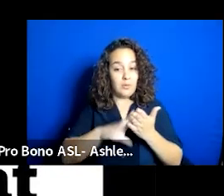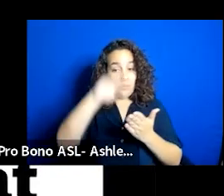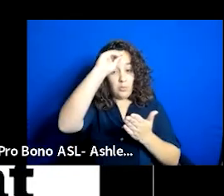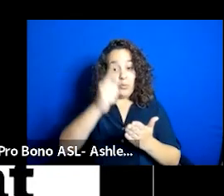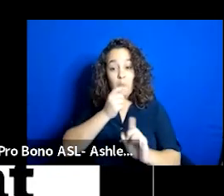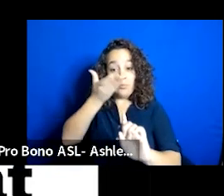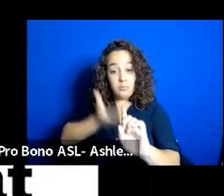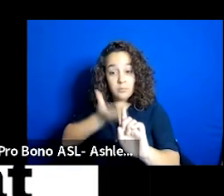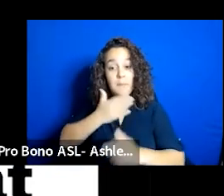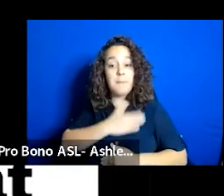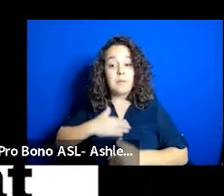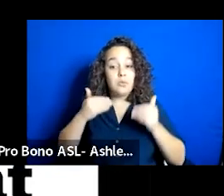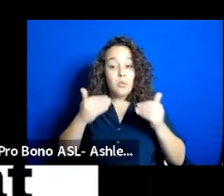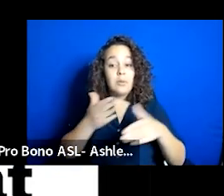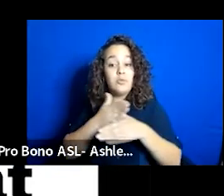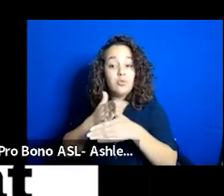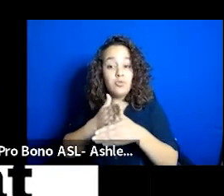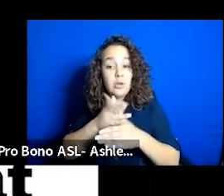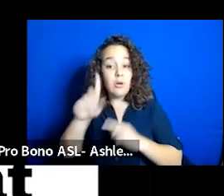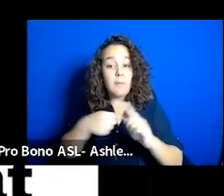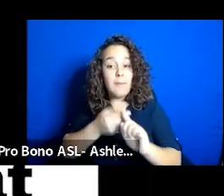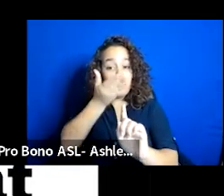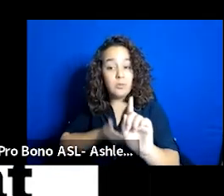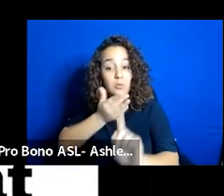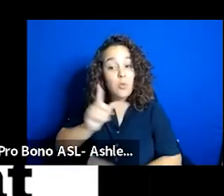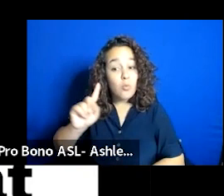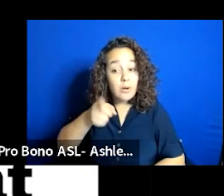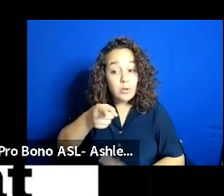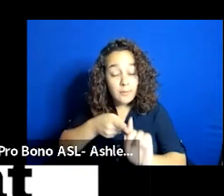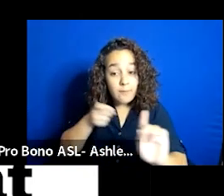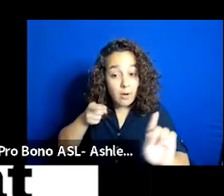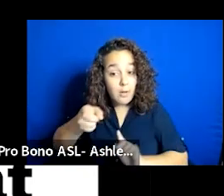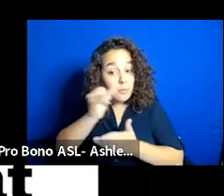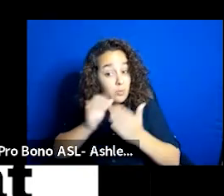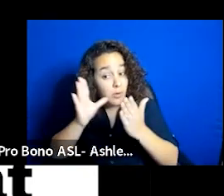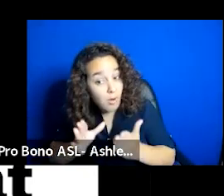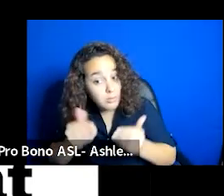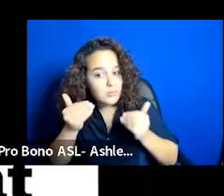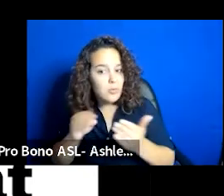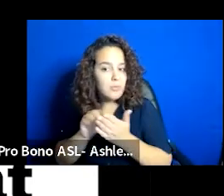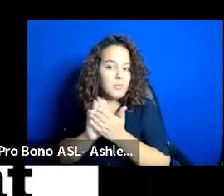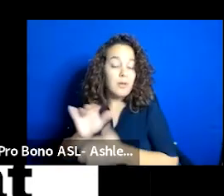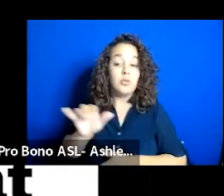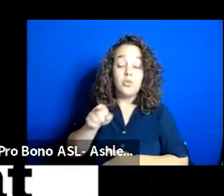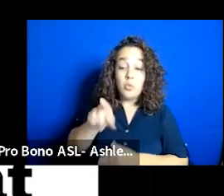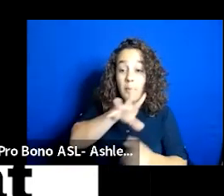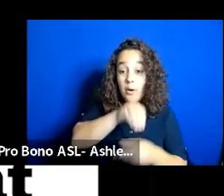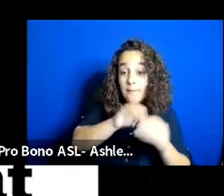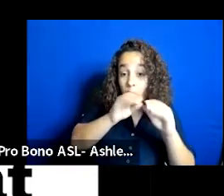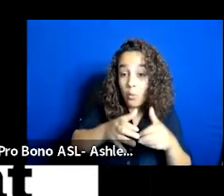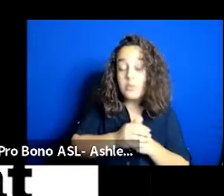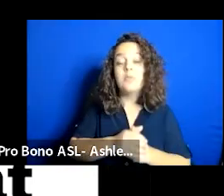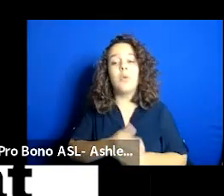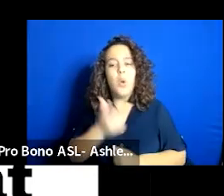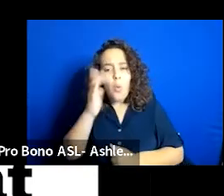a little bit about who you are, where you're from, if you're an artist, an organization, or agency, your interest in the